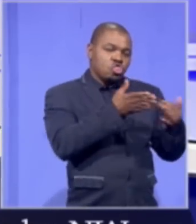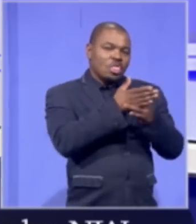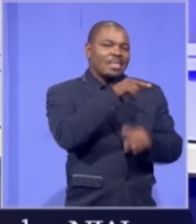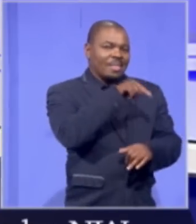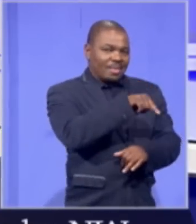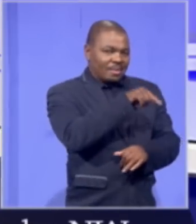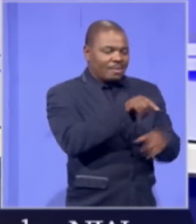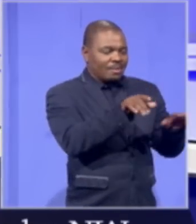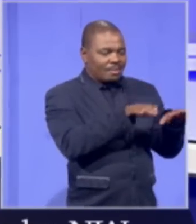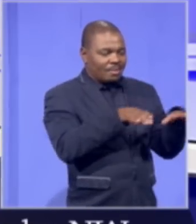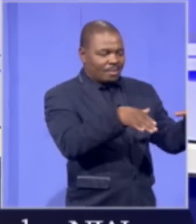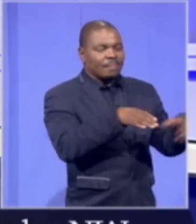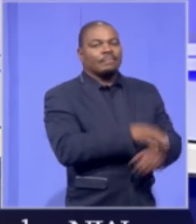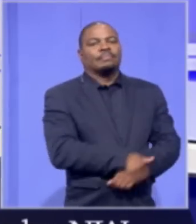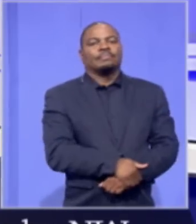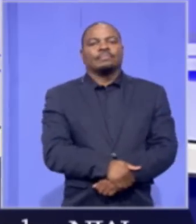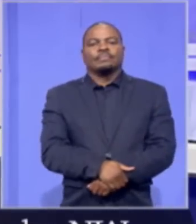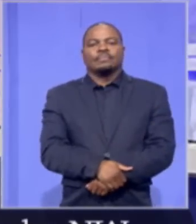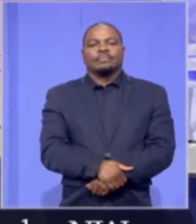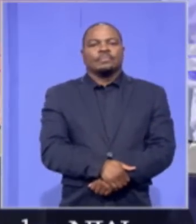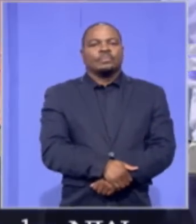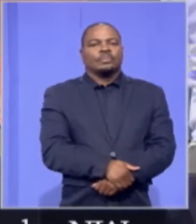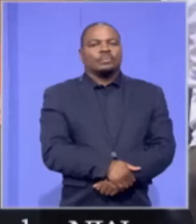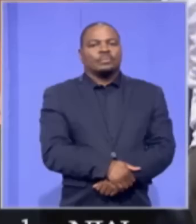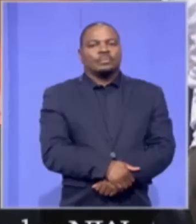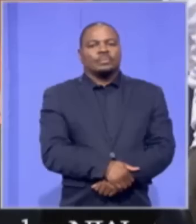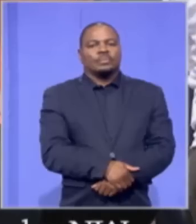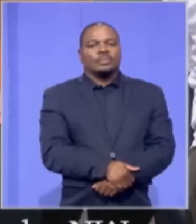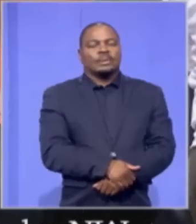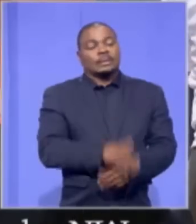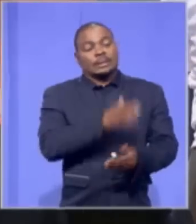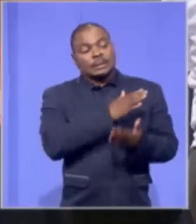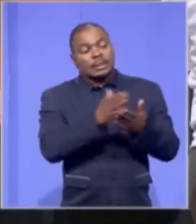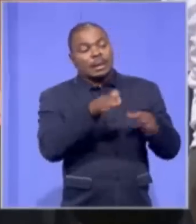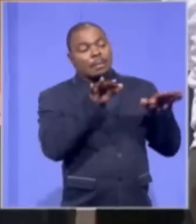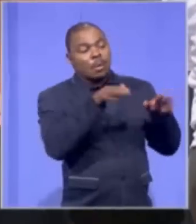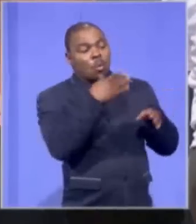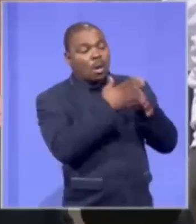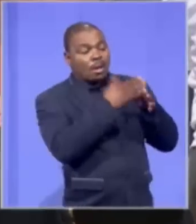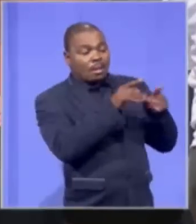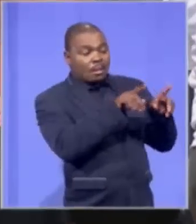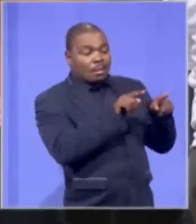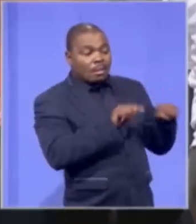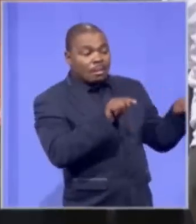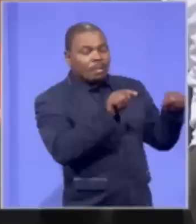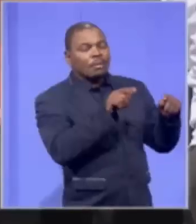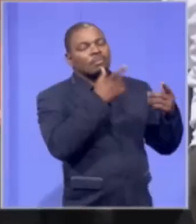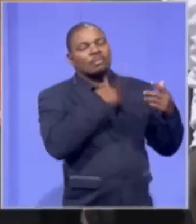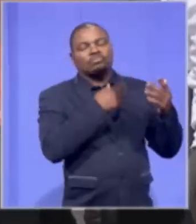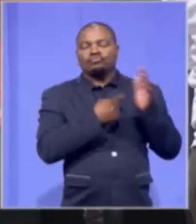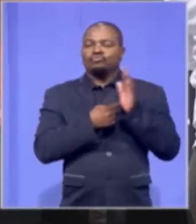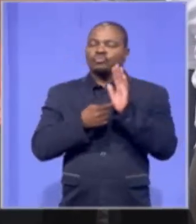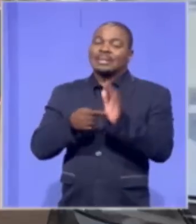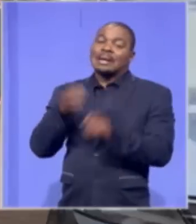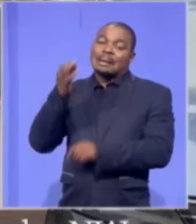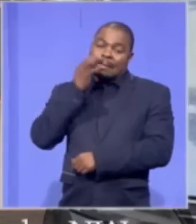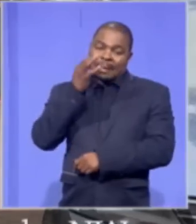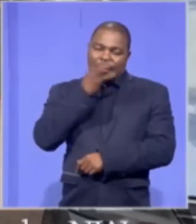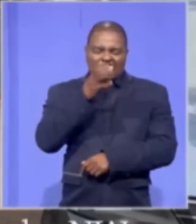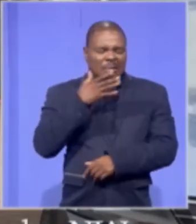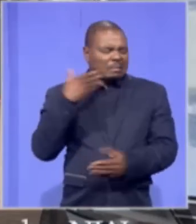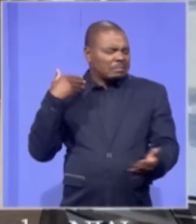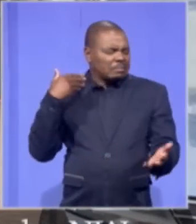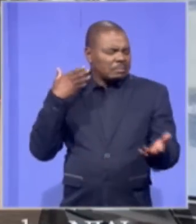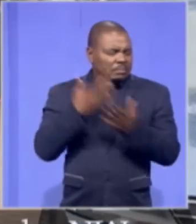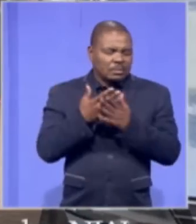ga ditheo tšeo. Bašomi ba bangwe ba ditheo tšeo ba tšweleletše pepeneneng moo ba rego ke kgale